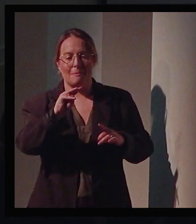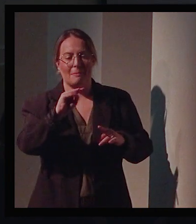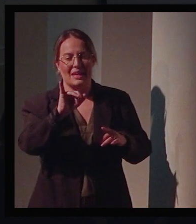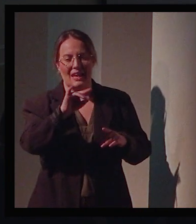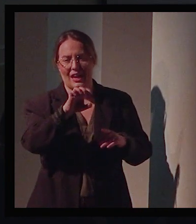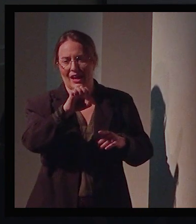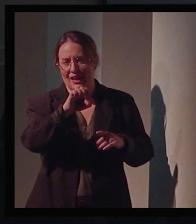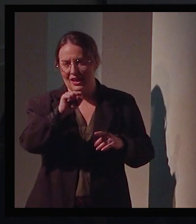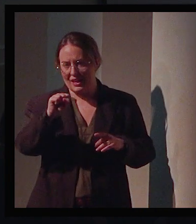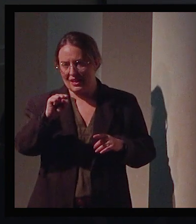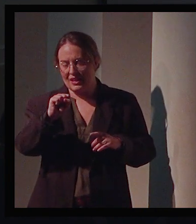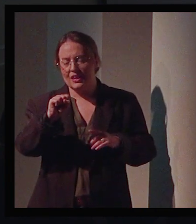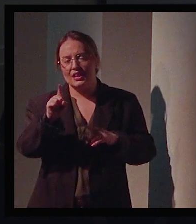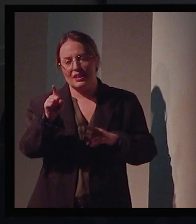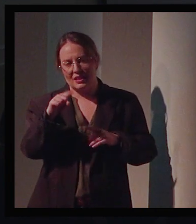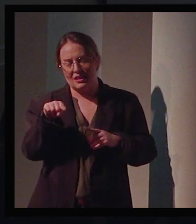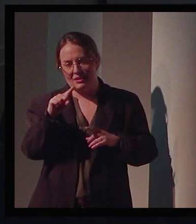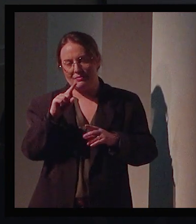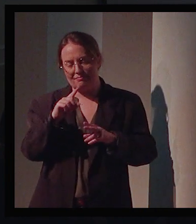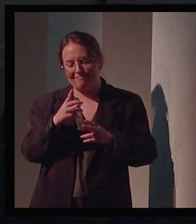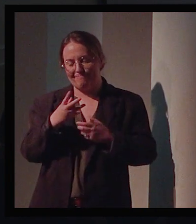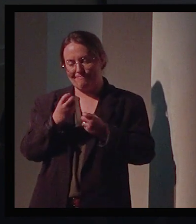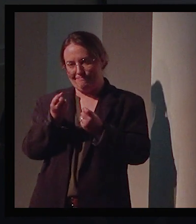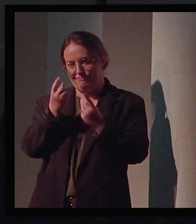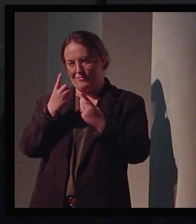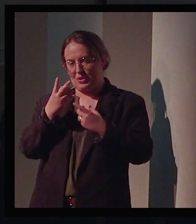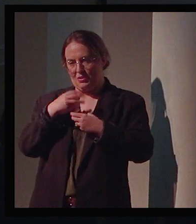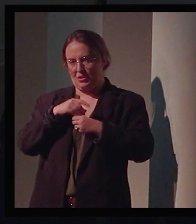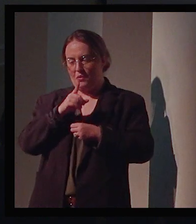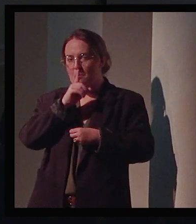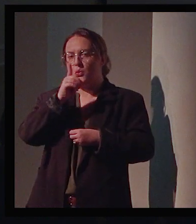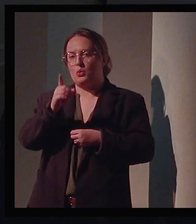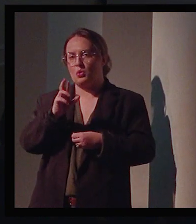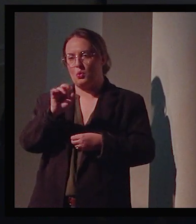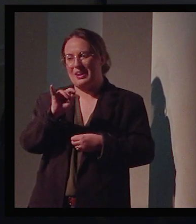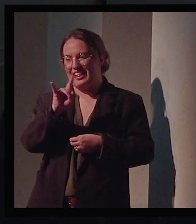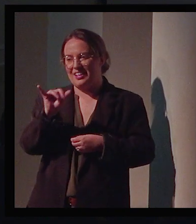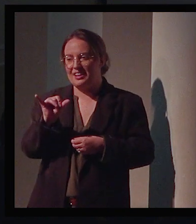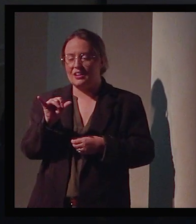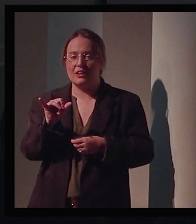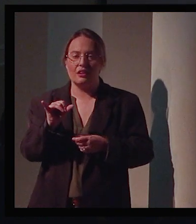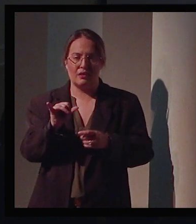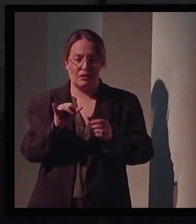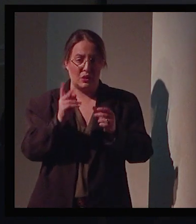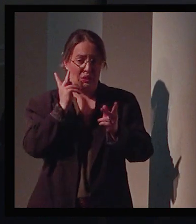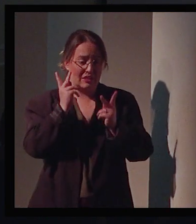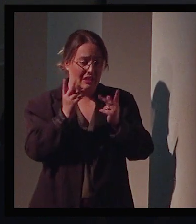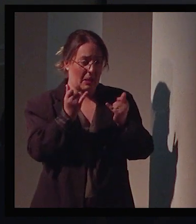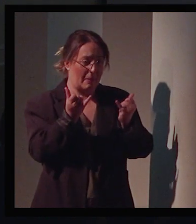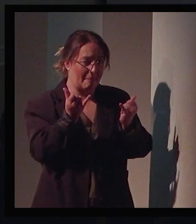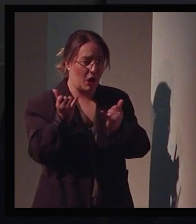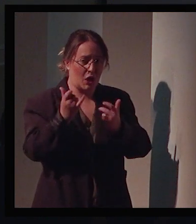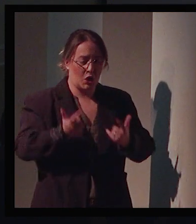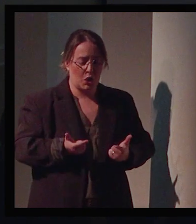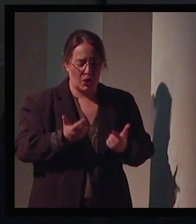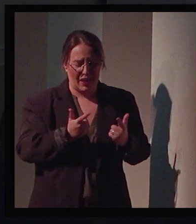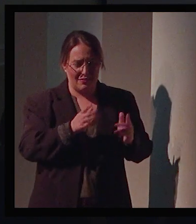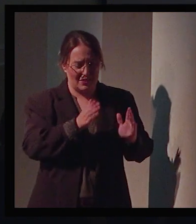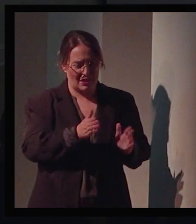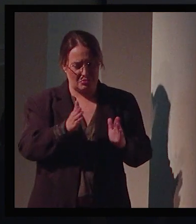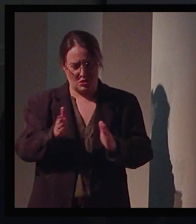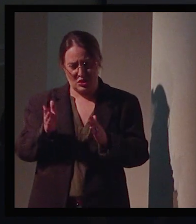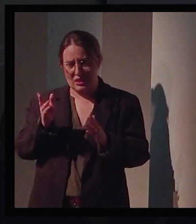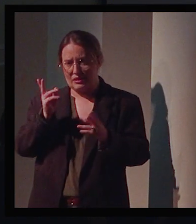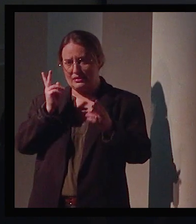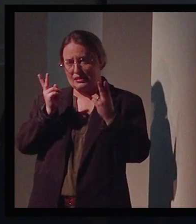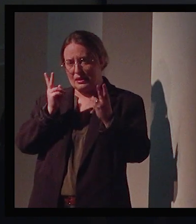taken the part of brutal reality." The pursuit of modern life subjects distinguished the new generation of painters arriving